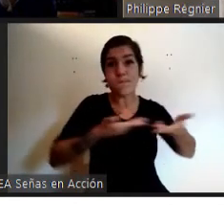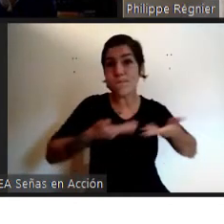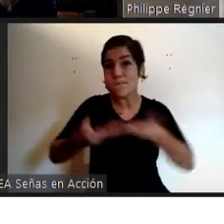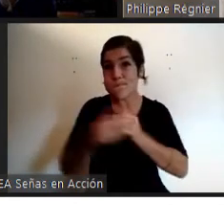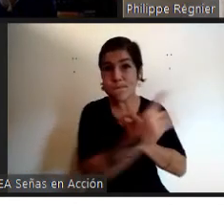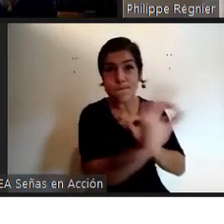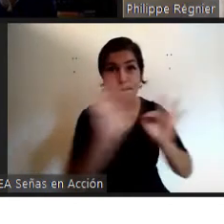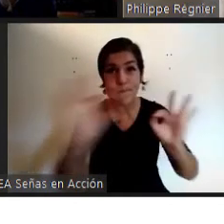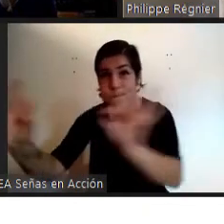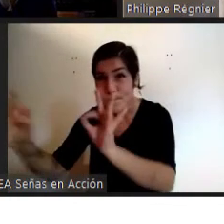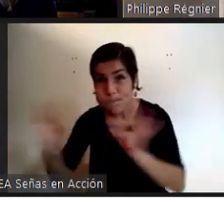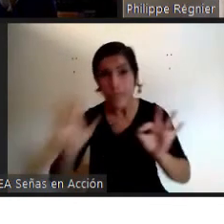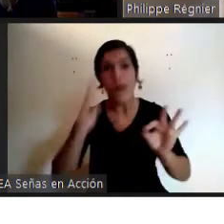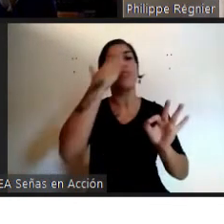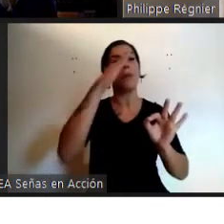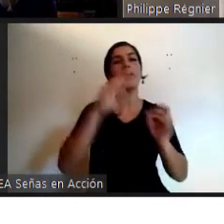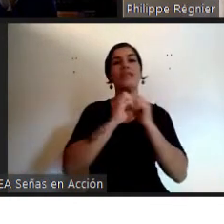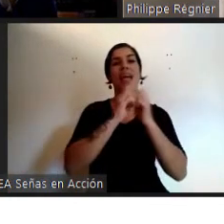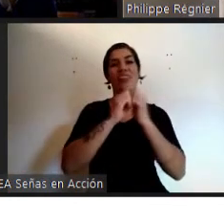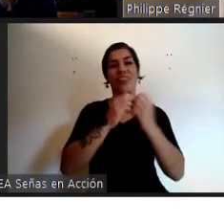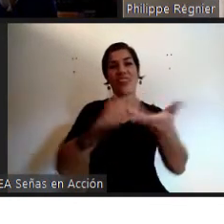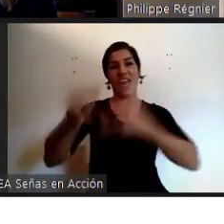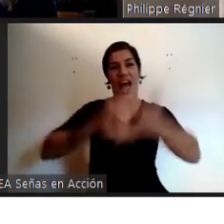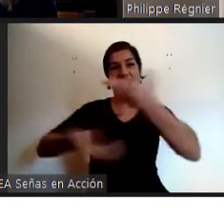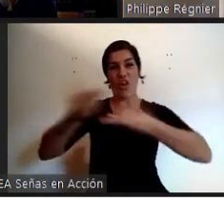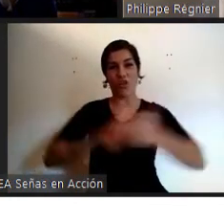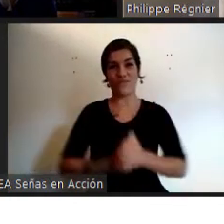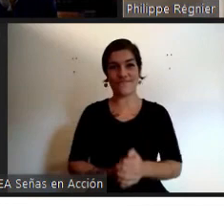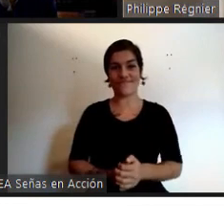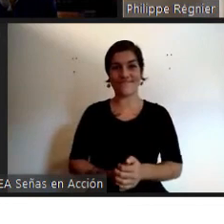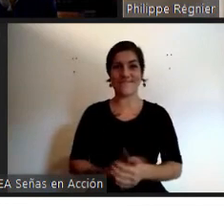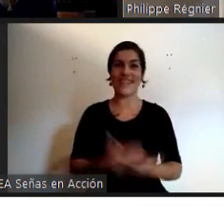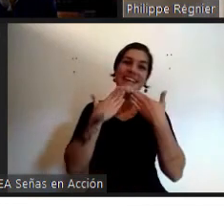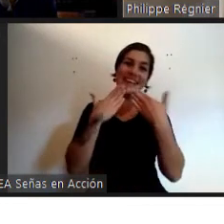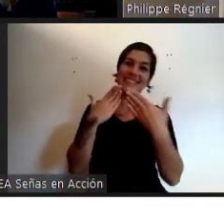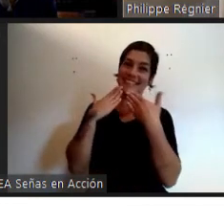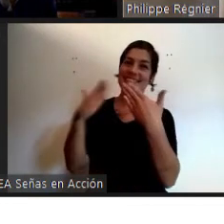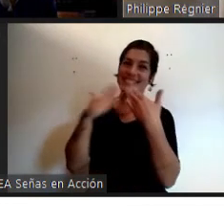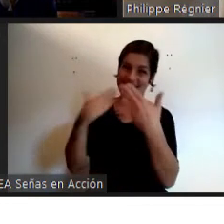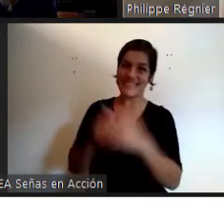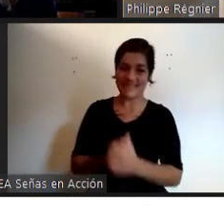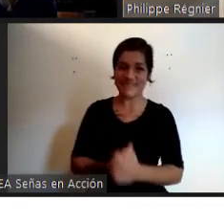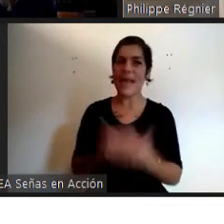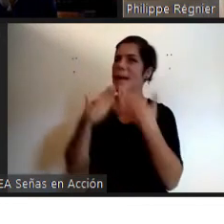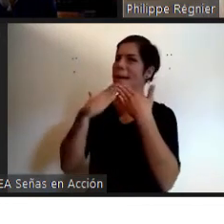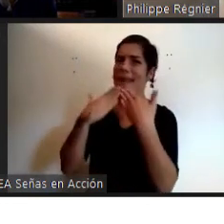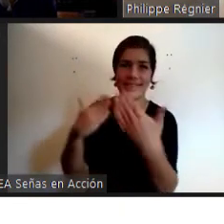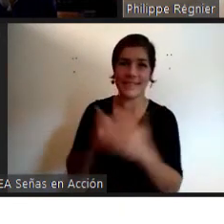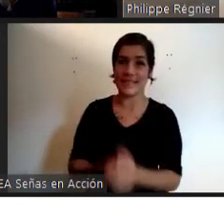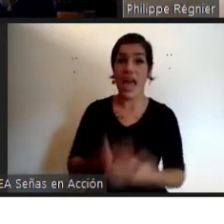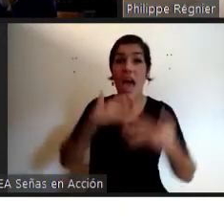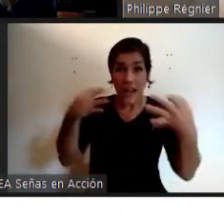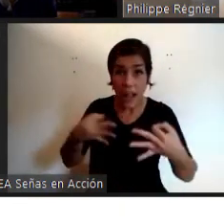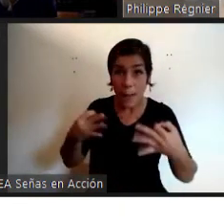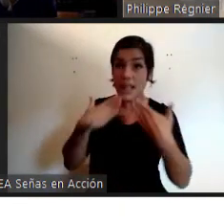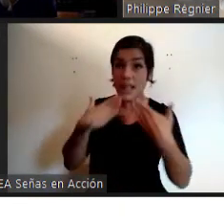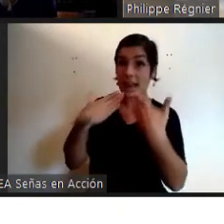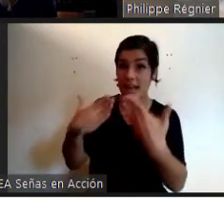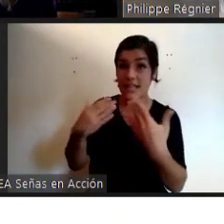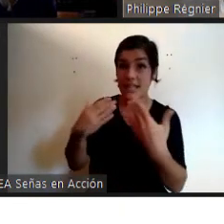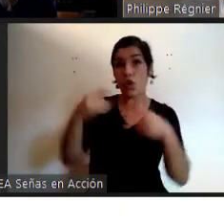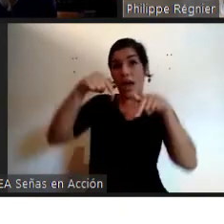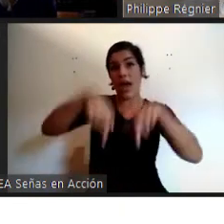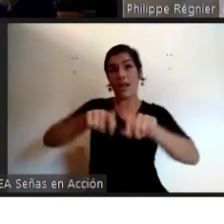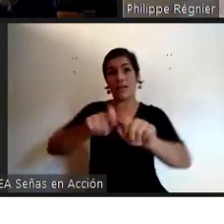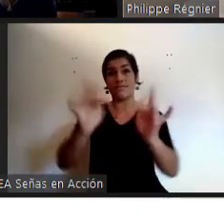the same way we did when we were all sitting around a table. Thank you. Thank you so much. I'd like to thank you